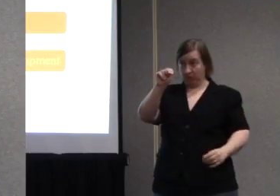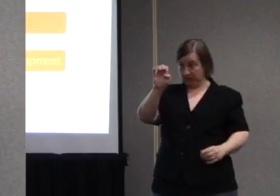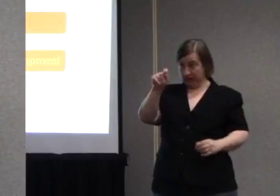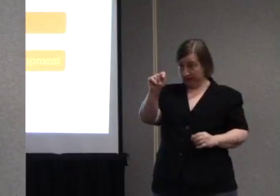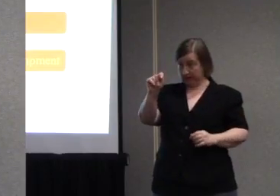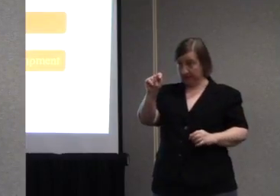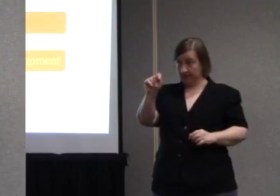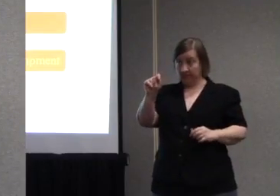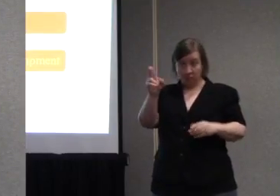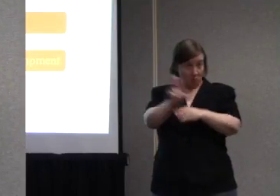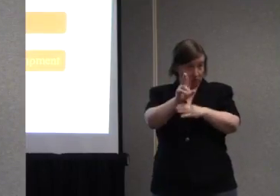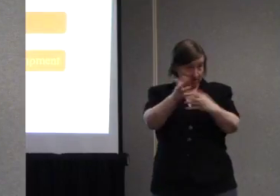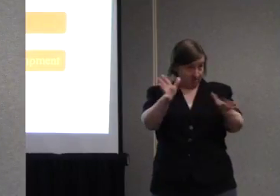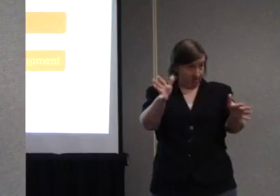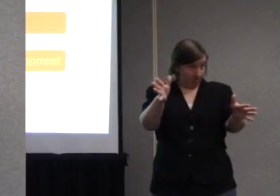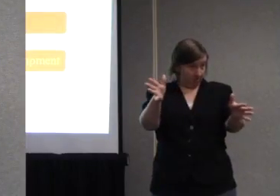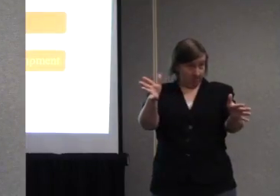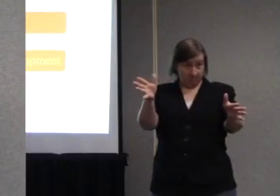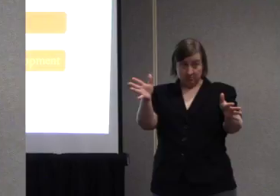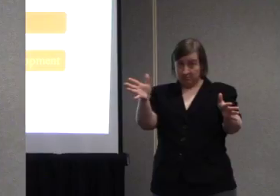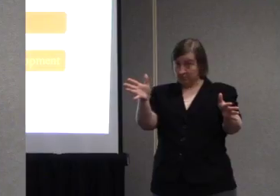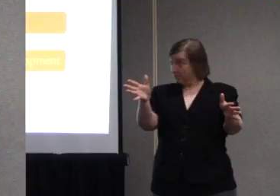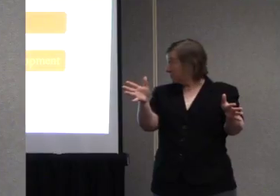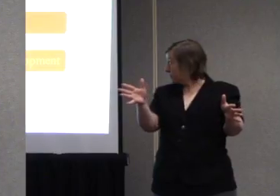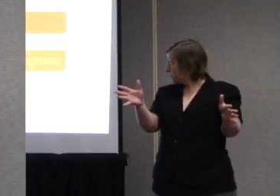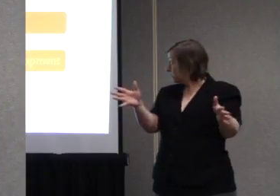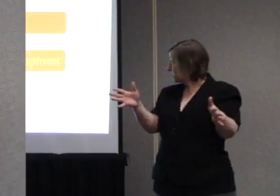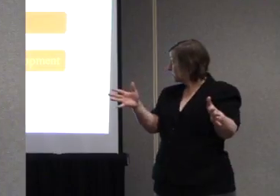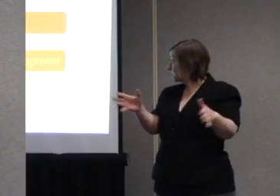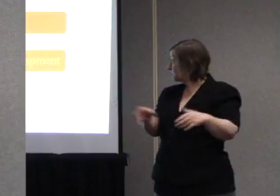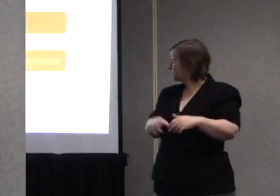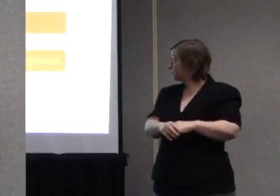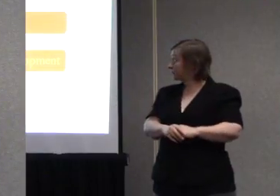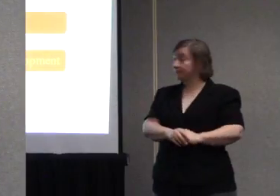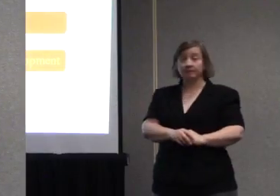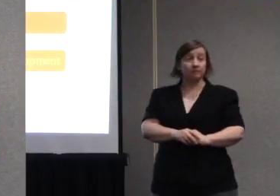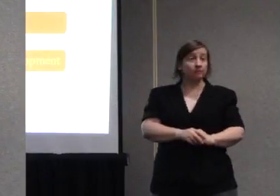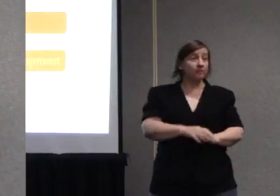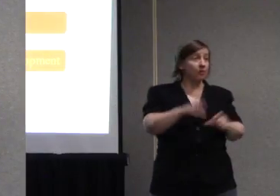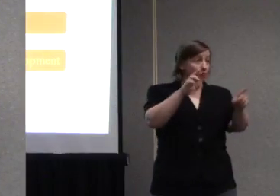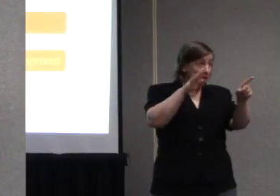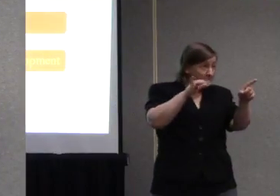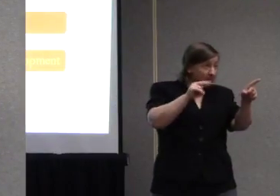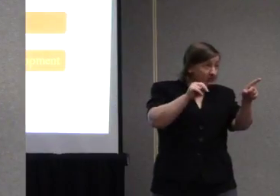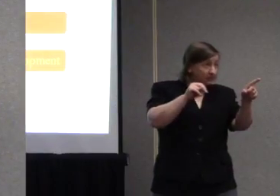are available in the ONET. Anybody use them?